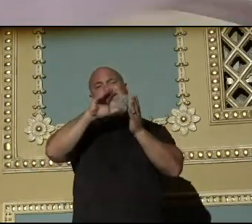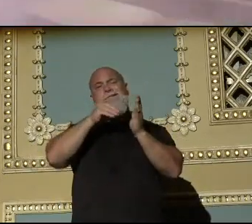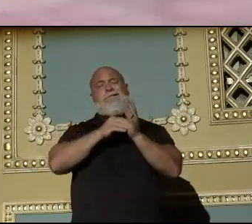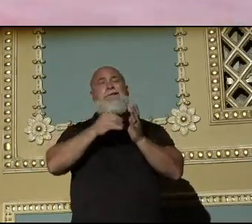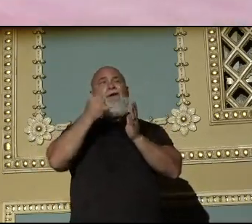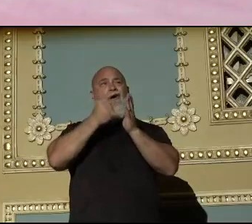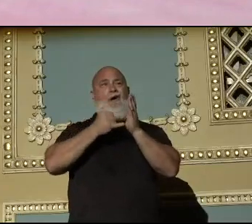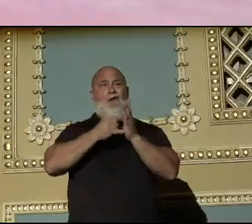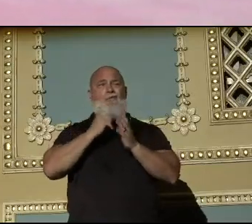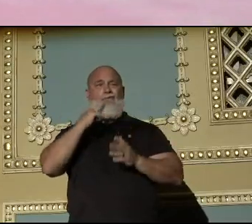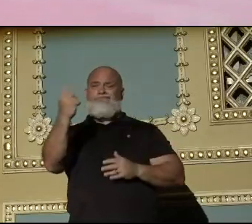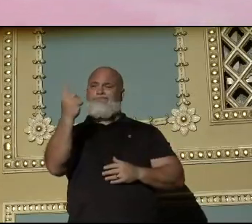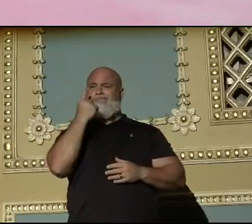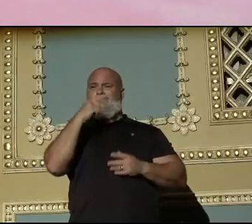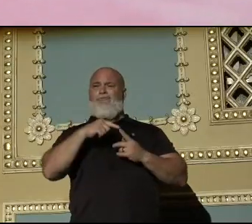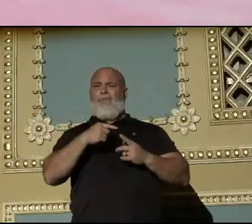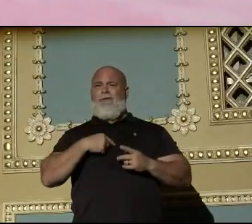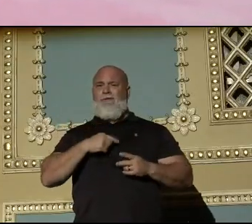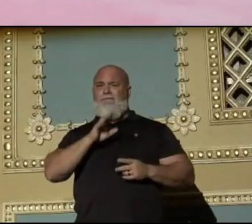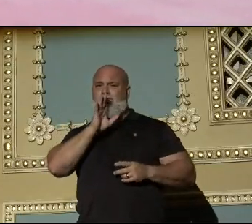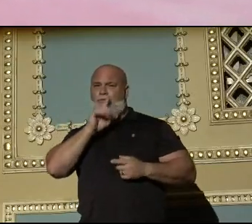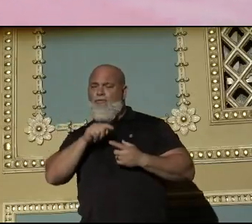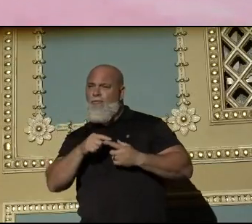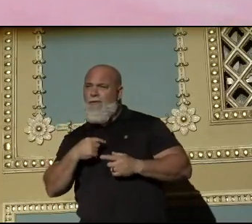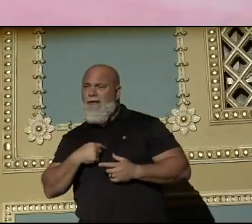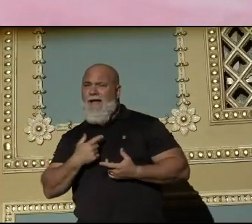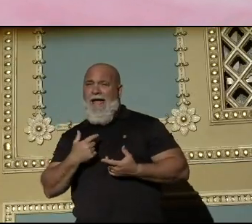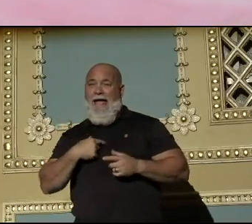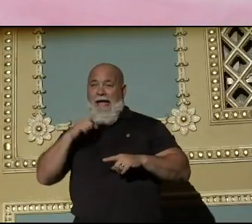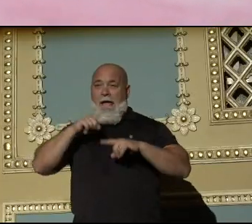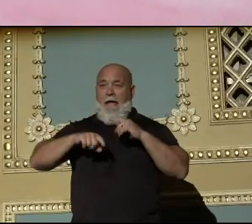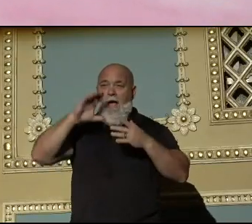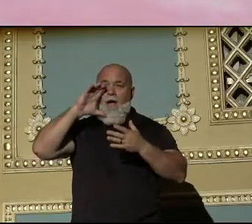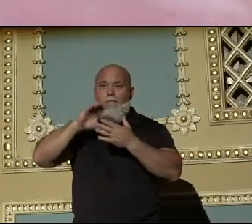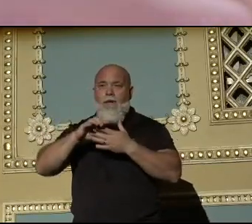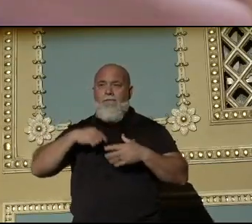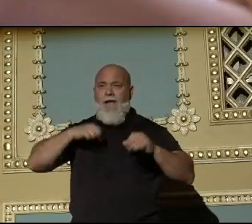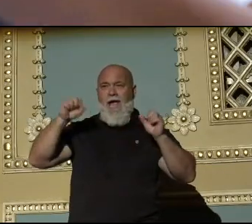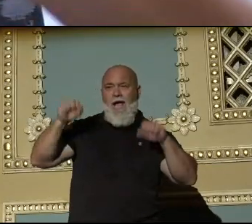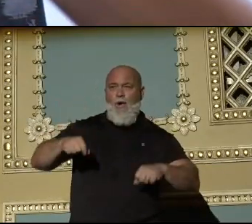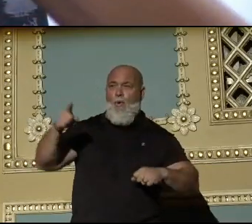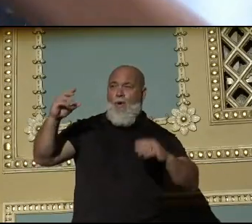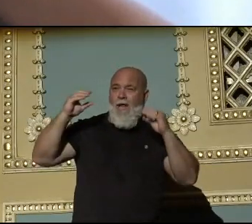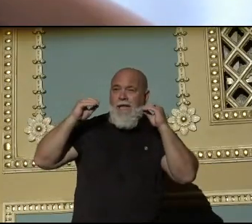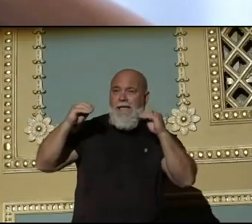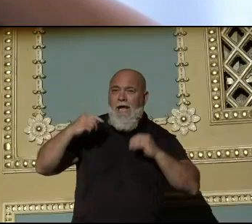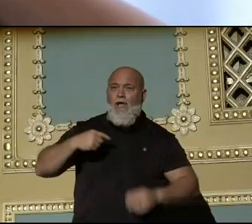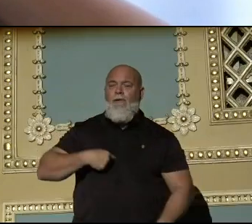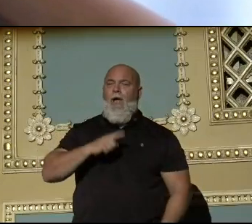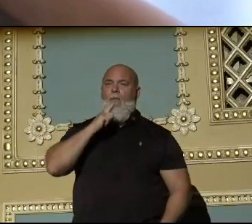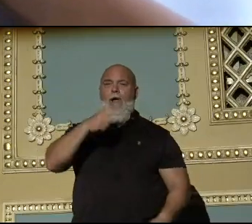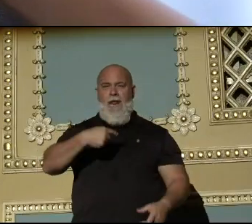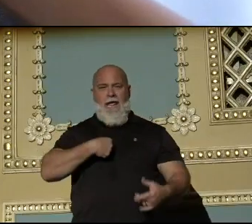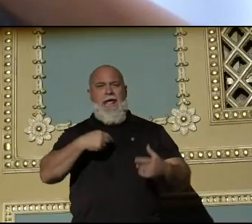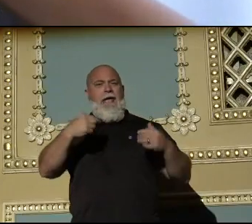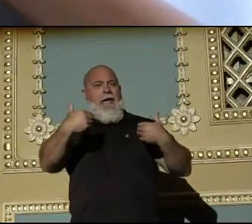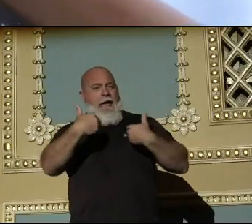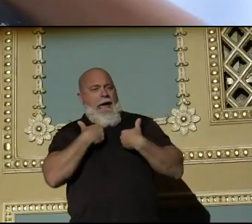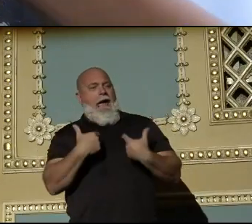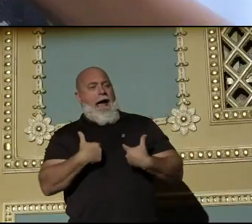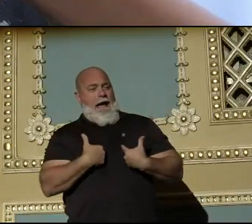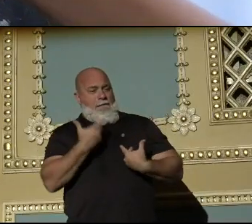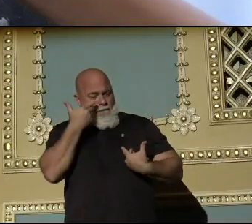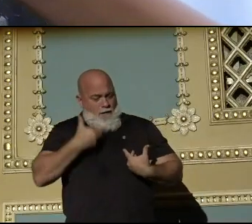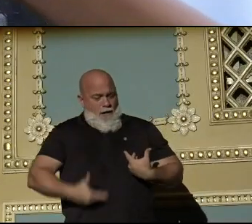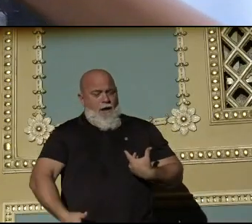me and say quietly, "I didn't believe I could do this. You taught me that I really do have a depth